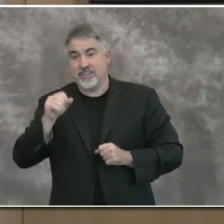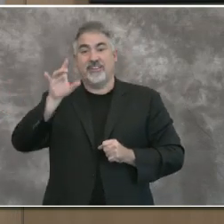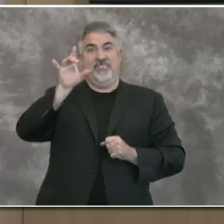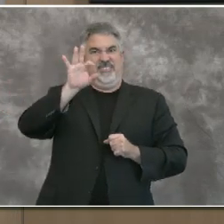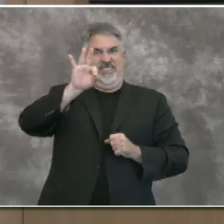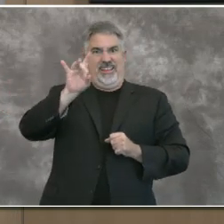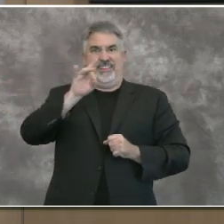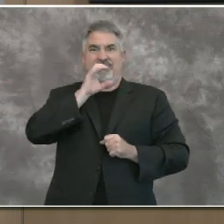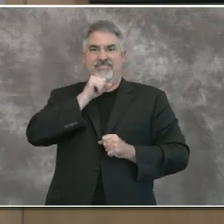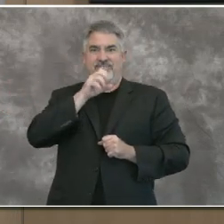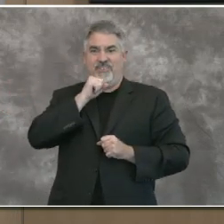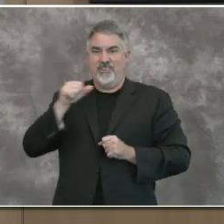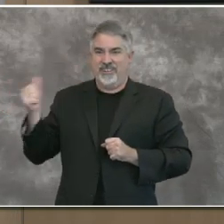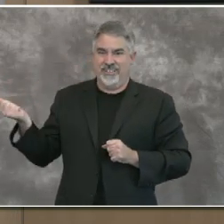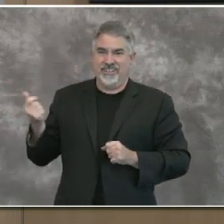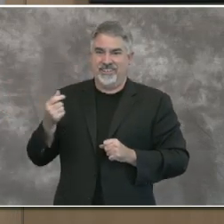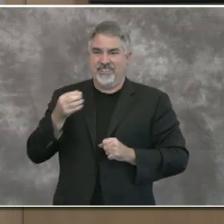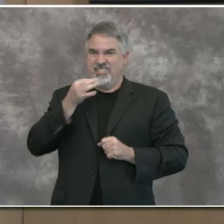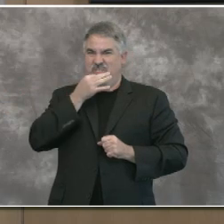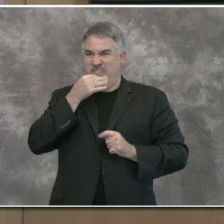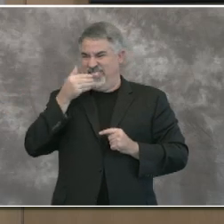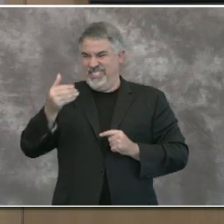He is presently at Mount Covenant